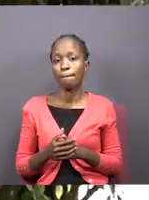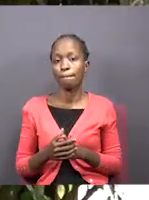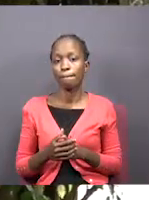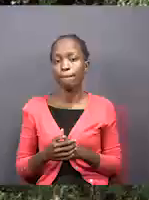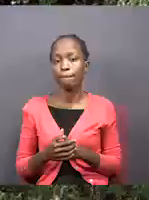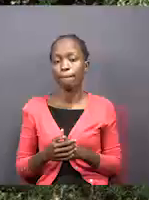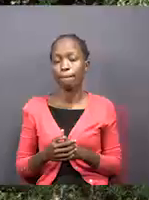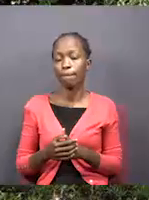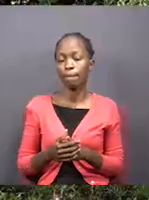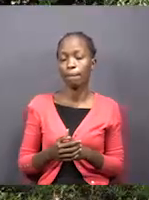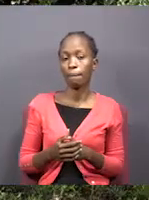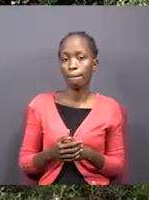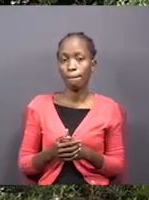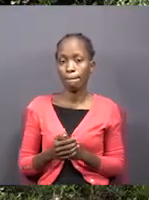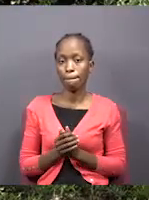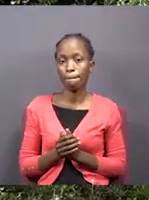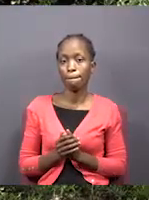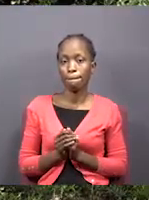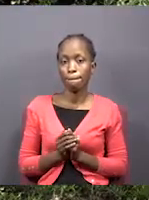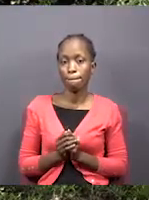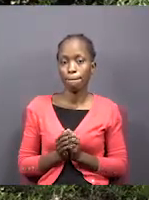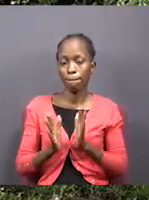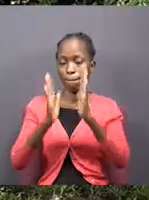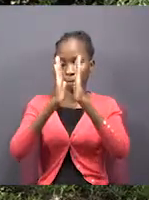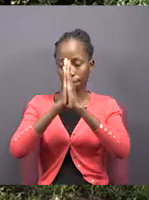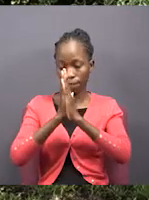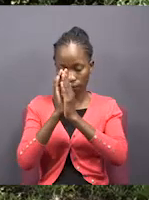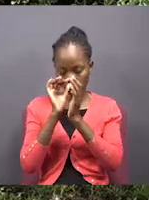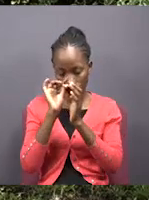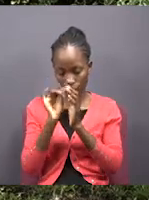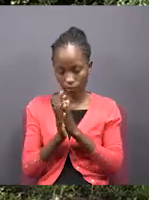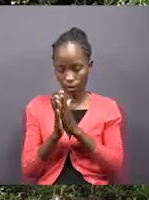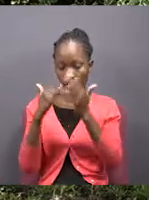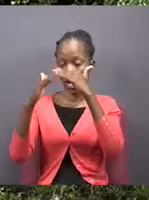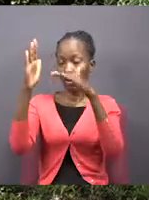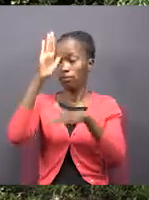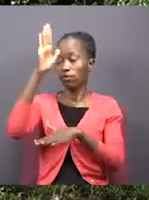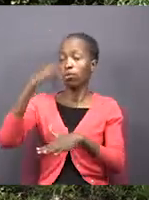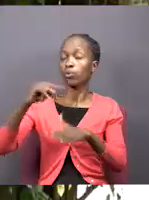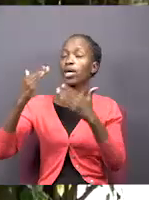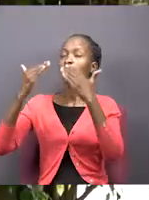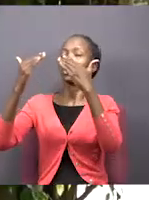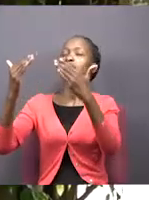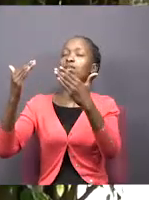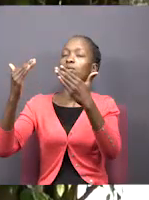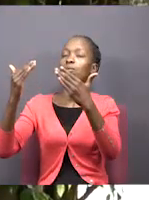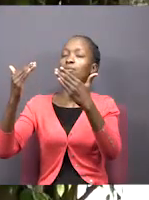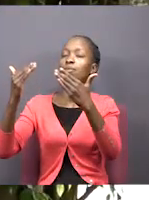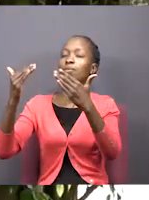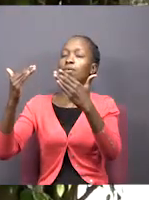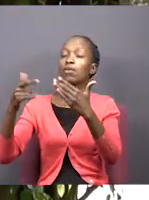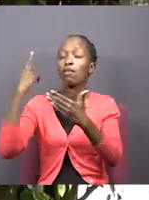Put our hands together, close our eyes, and we say a prayer. Let's pray. Our Heavenly Father, we thank you so